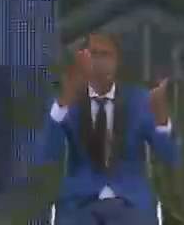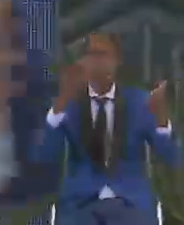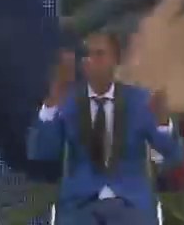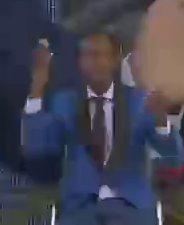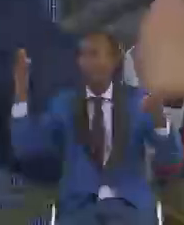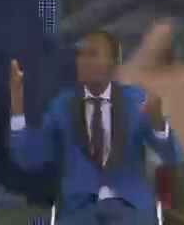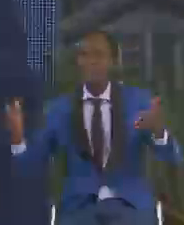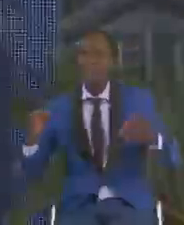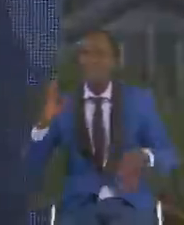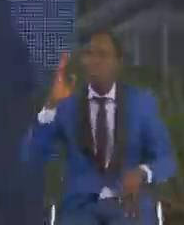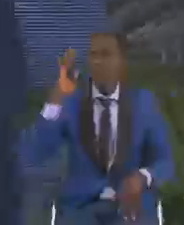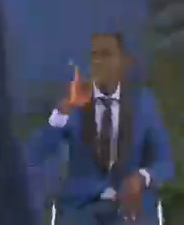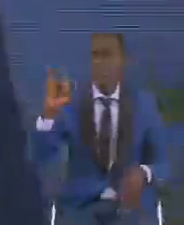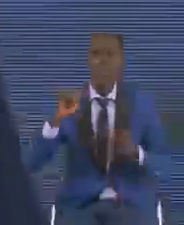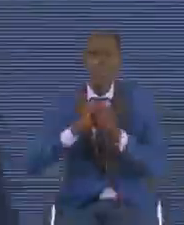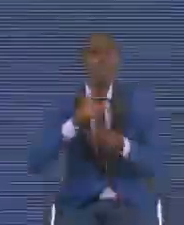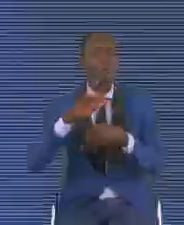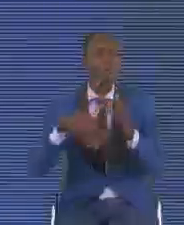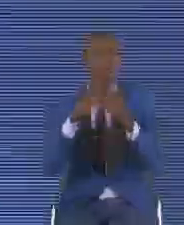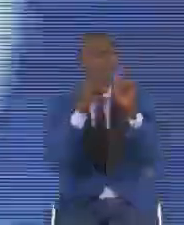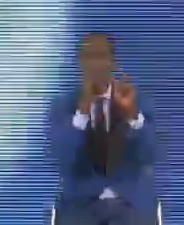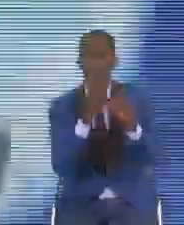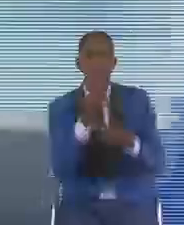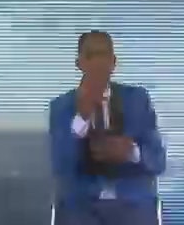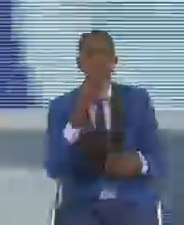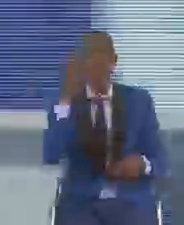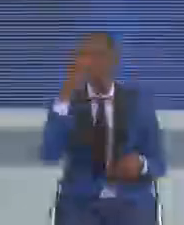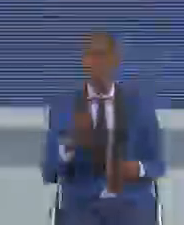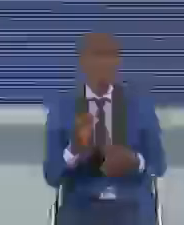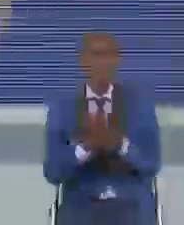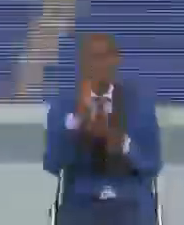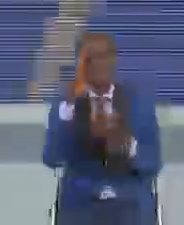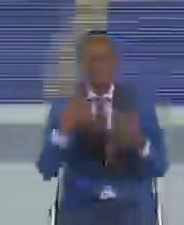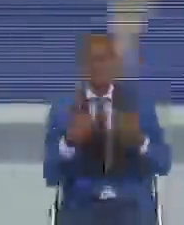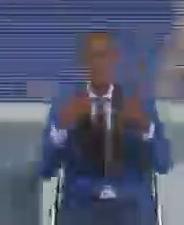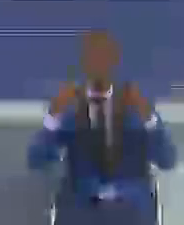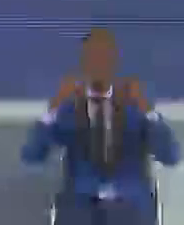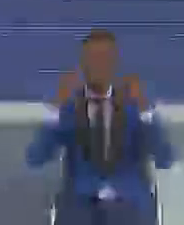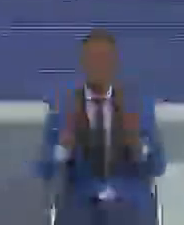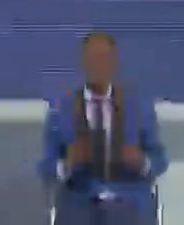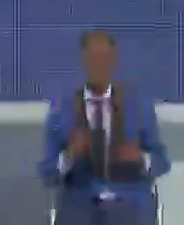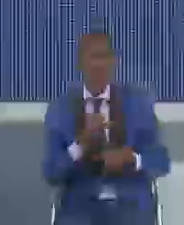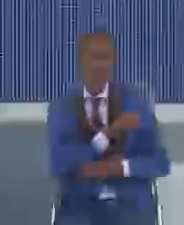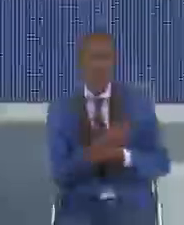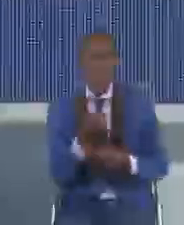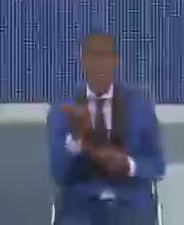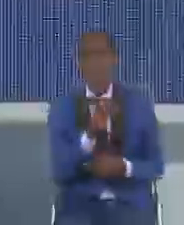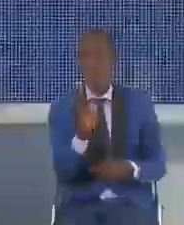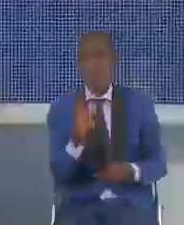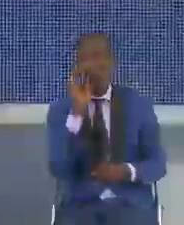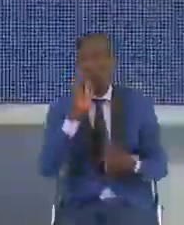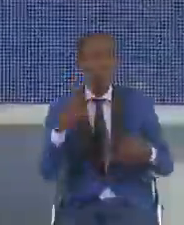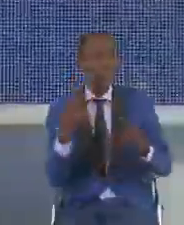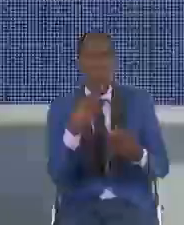ministering with all the gifts of God, the man that will see in power, in strength, anywhere he went, he said,